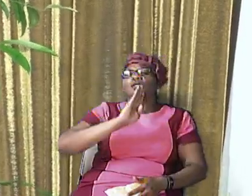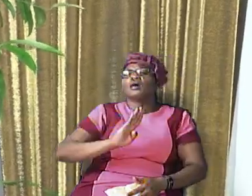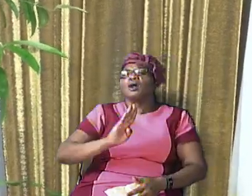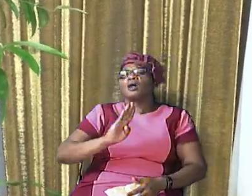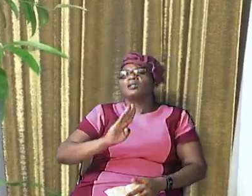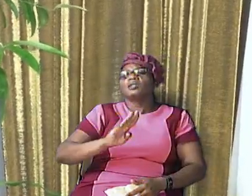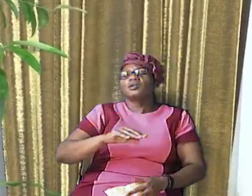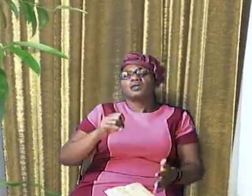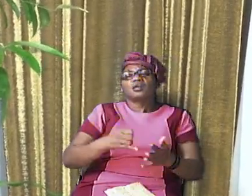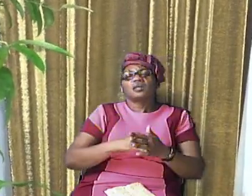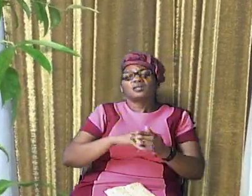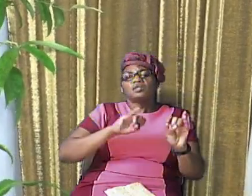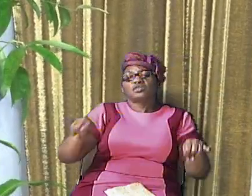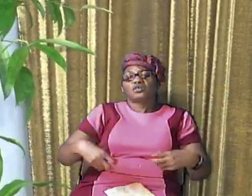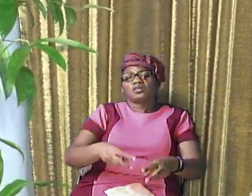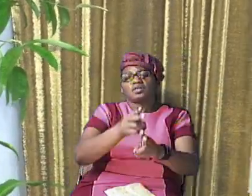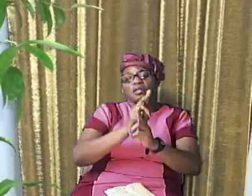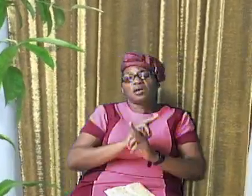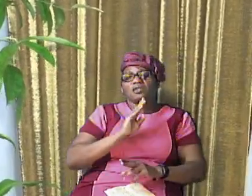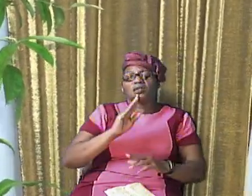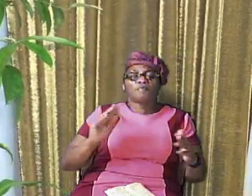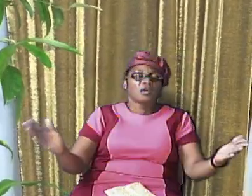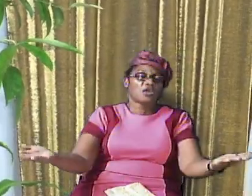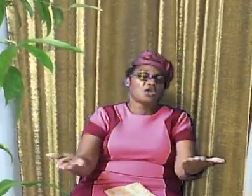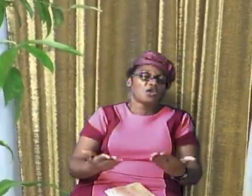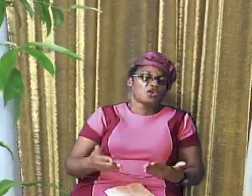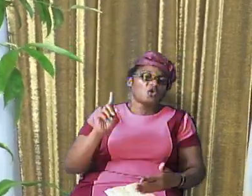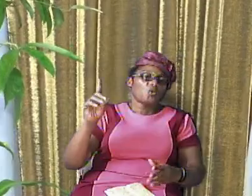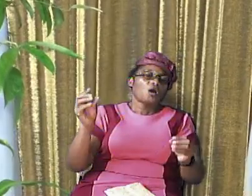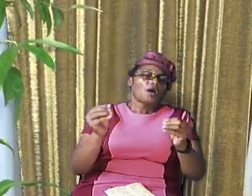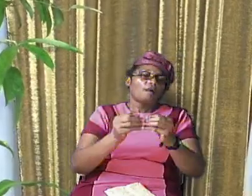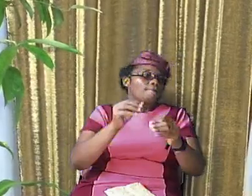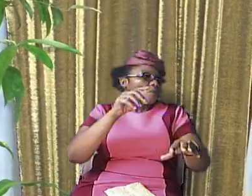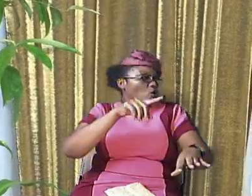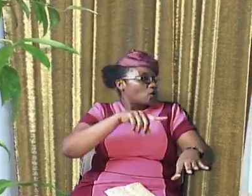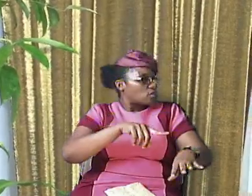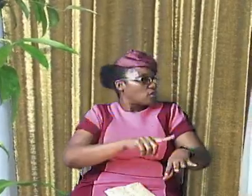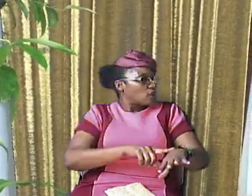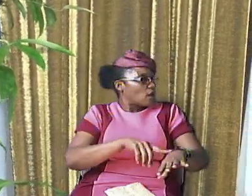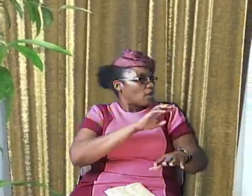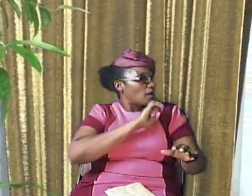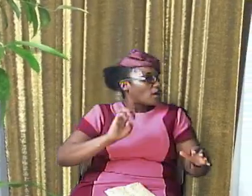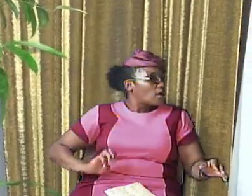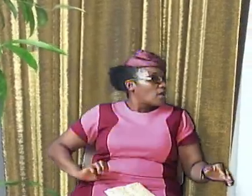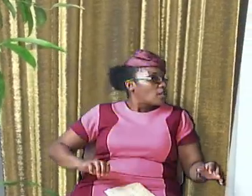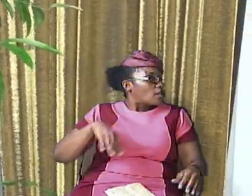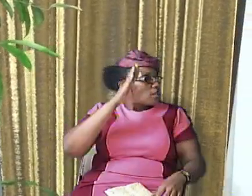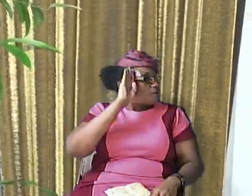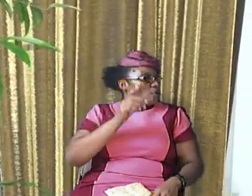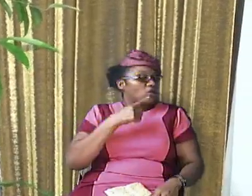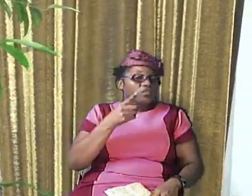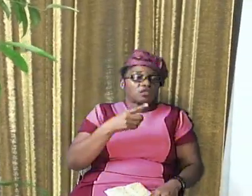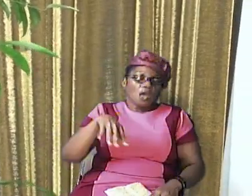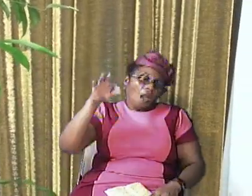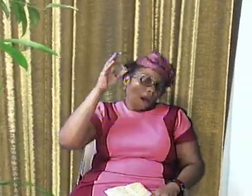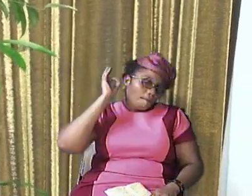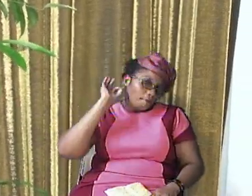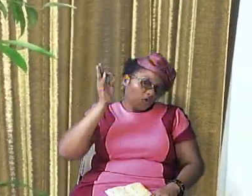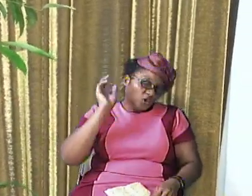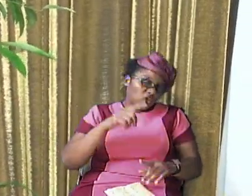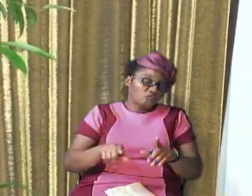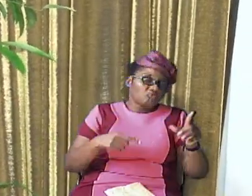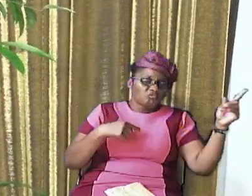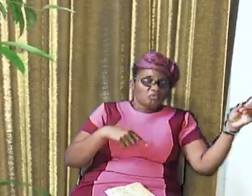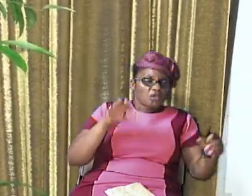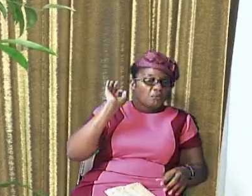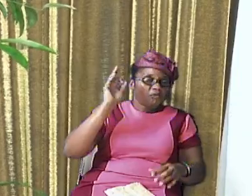honor to be in this house one more time. Elder Brown say preach, but he's the preacher today. Glory to God. But it's just a blessing